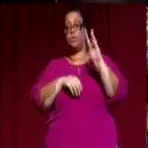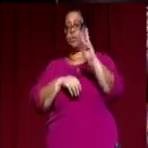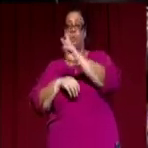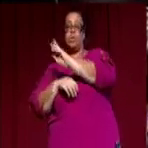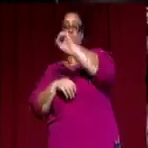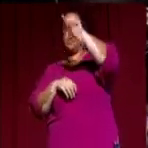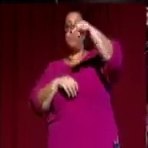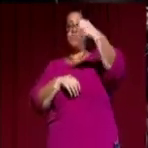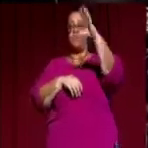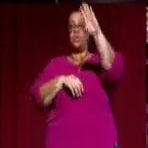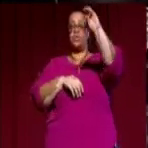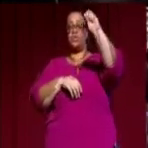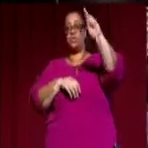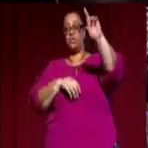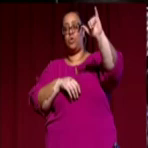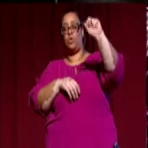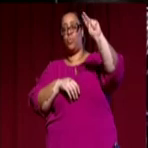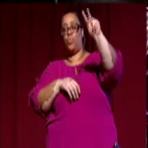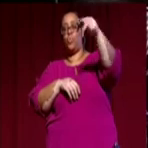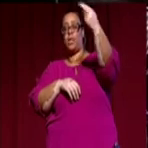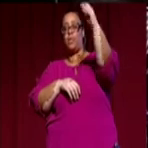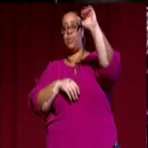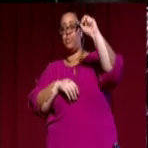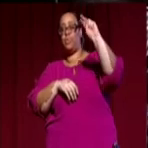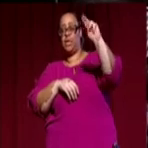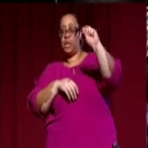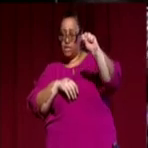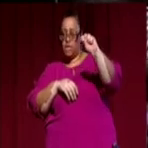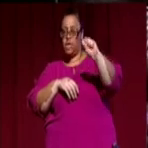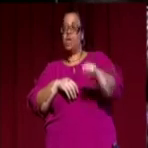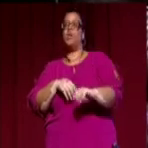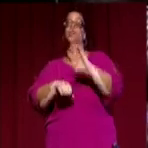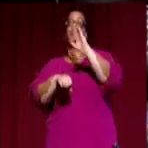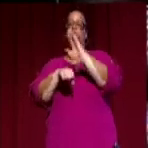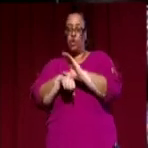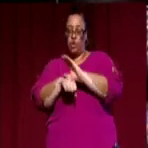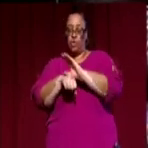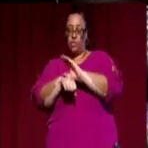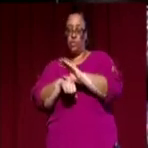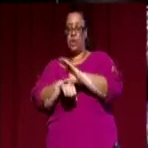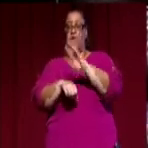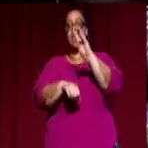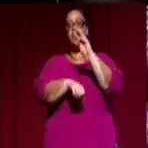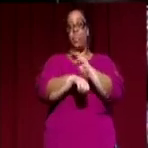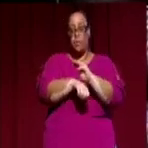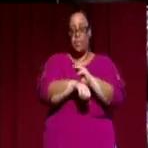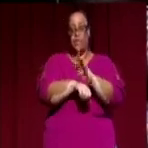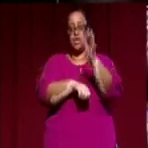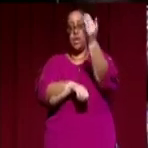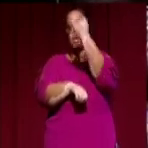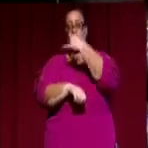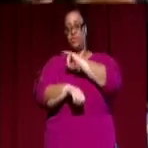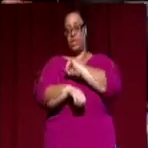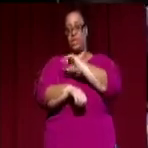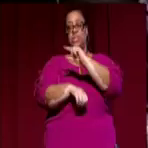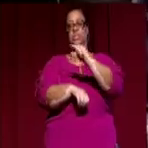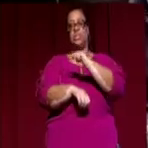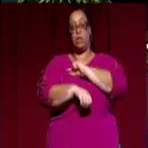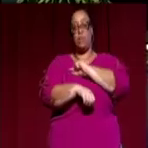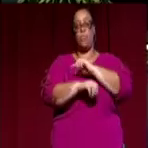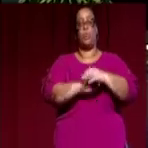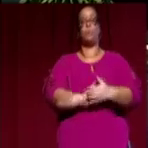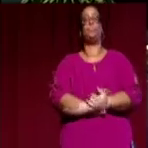Corinthians Church, where the Reverend Angie Spivey is the pastor and the ministry of Miss Janice Gilmore.